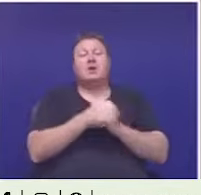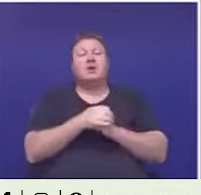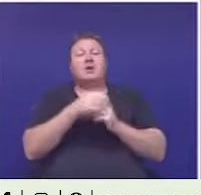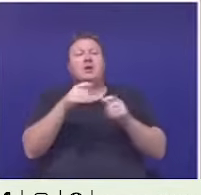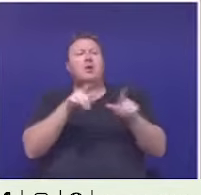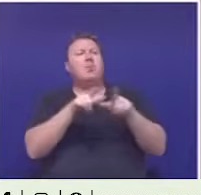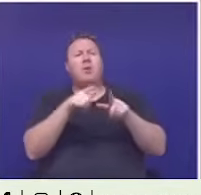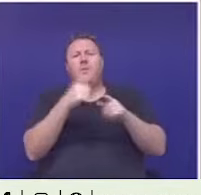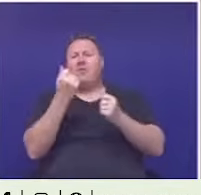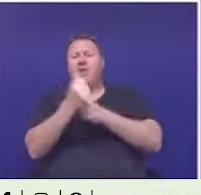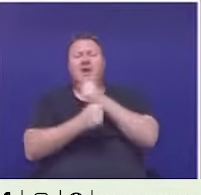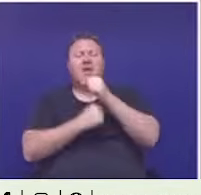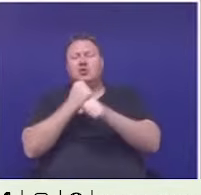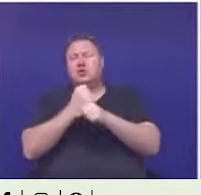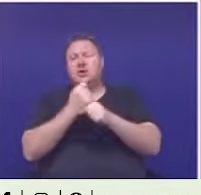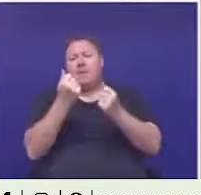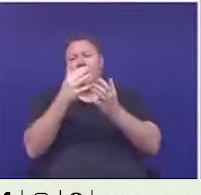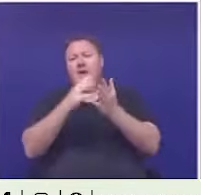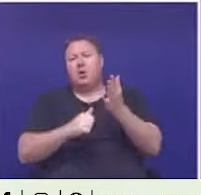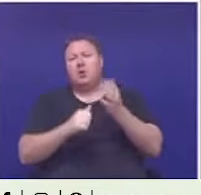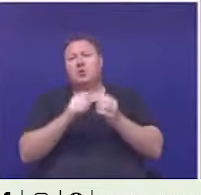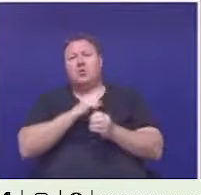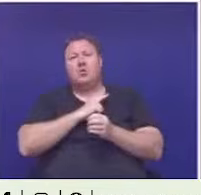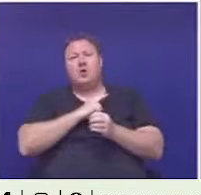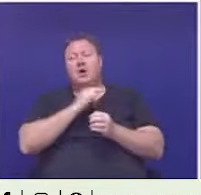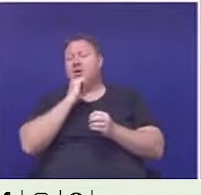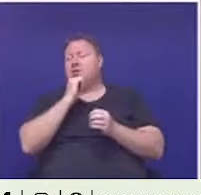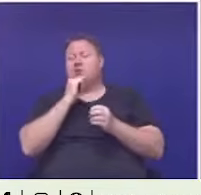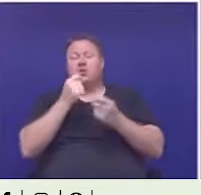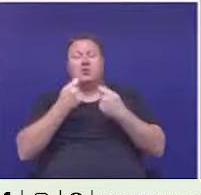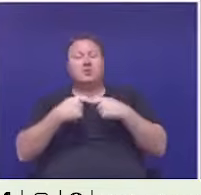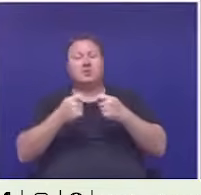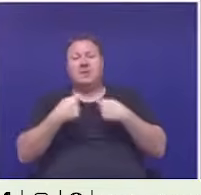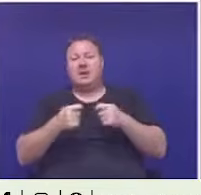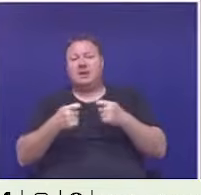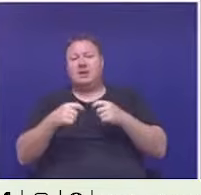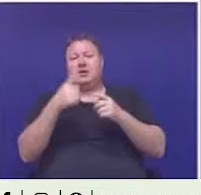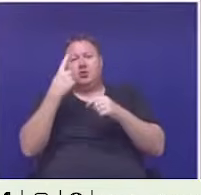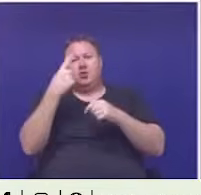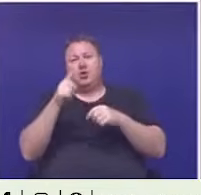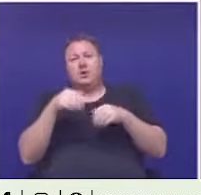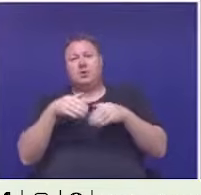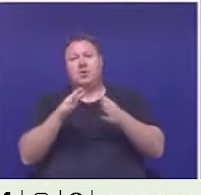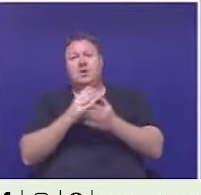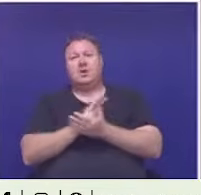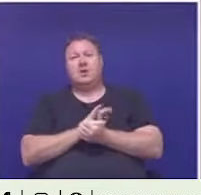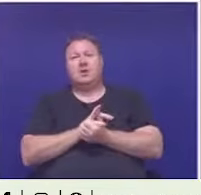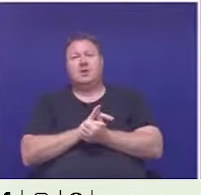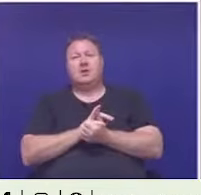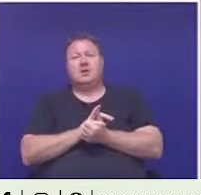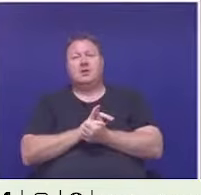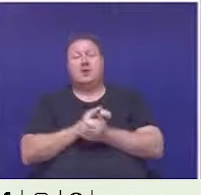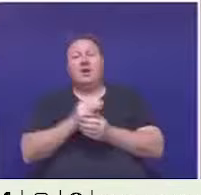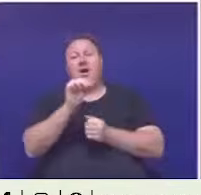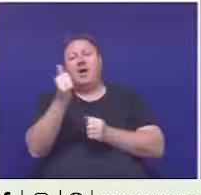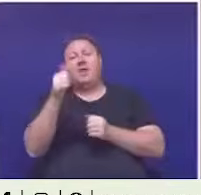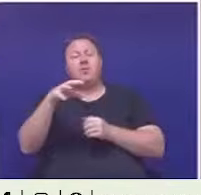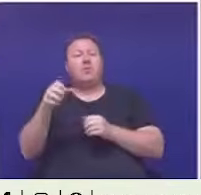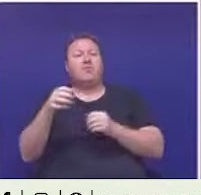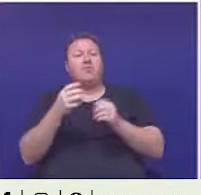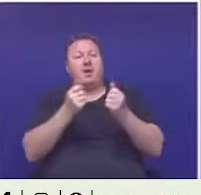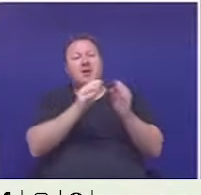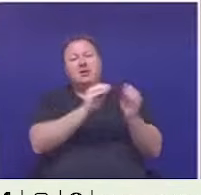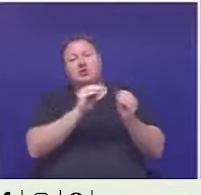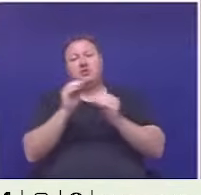year because they were not spending at the level at which they needed to spend. And we could shift monies to other provinces because we